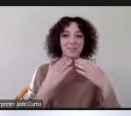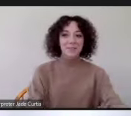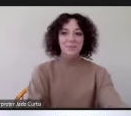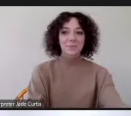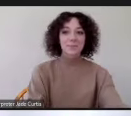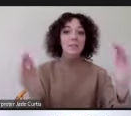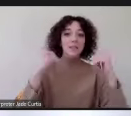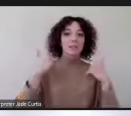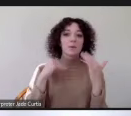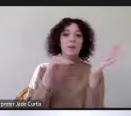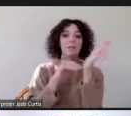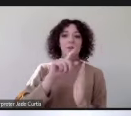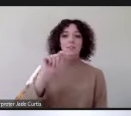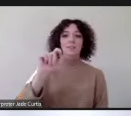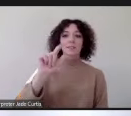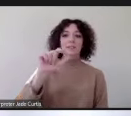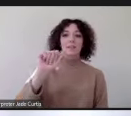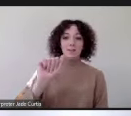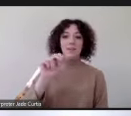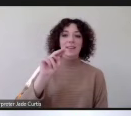Dr. Tala Navab-Daneshmand.